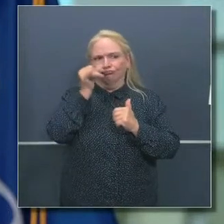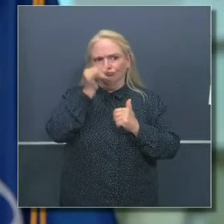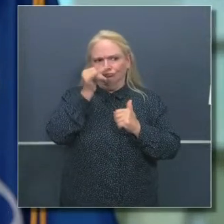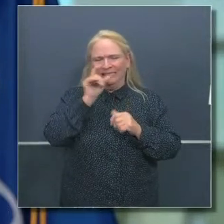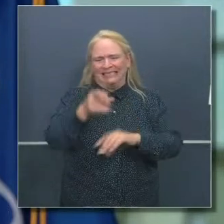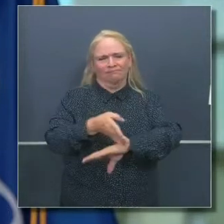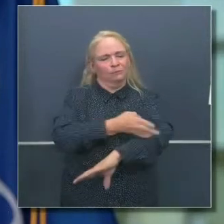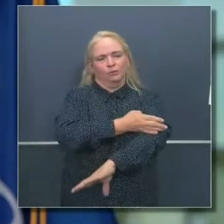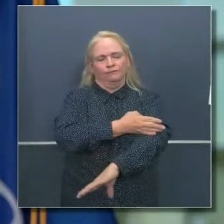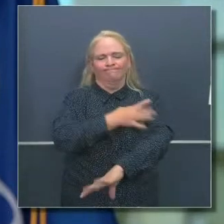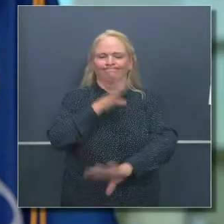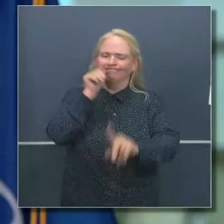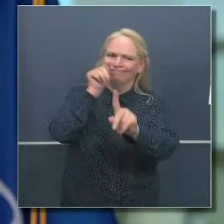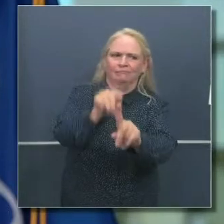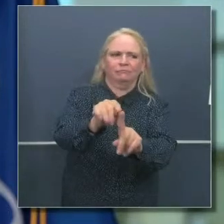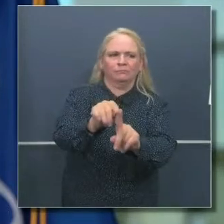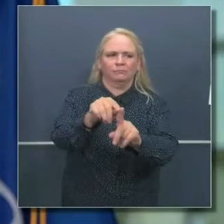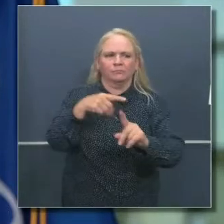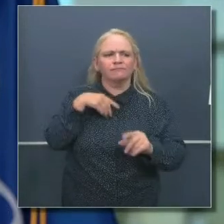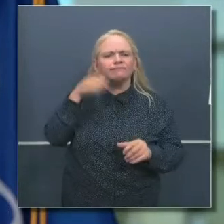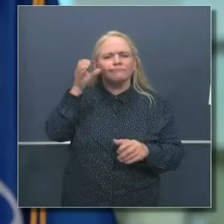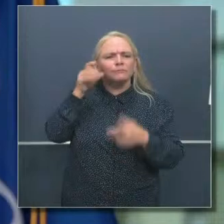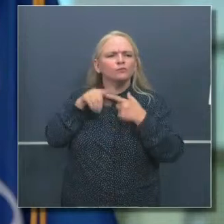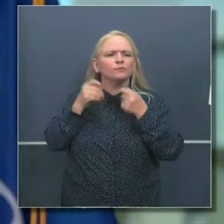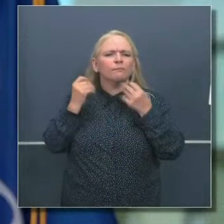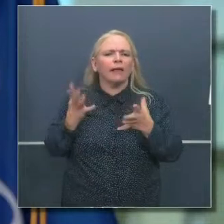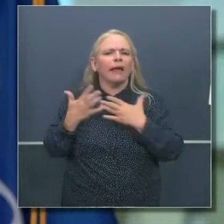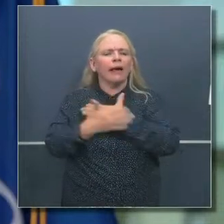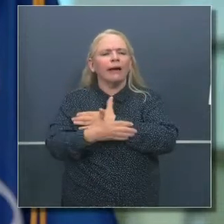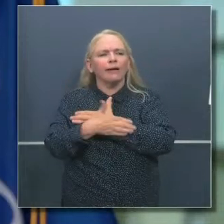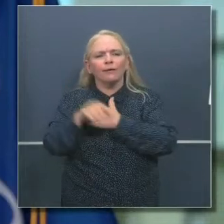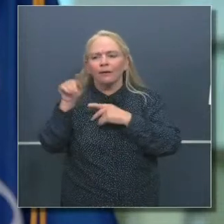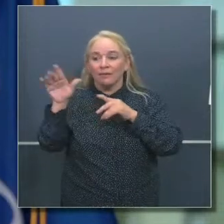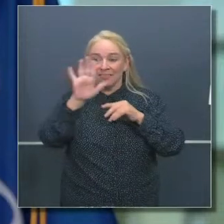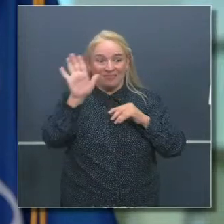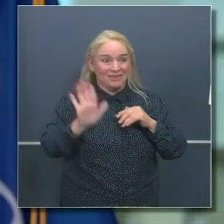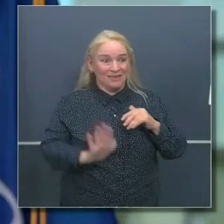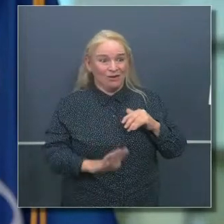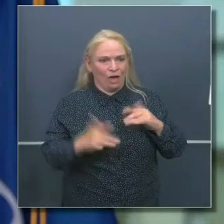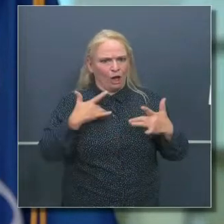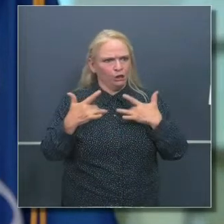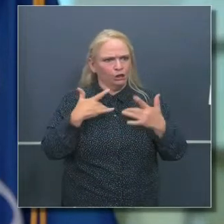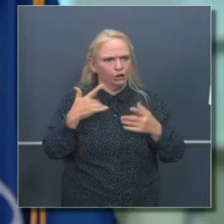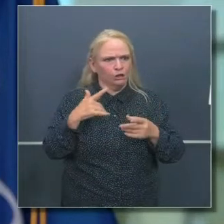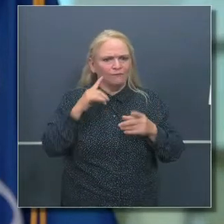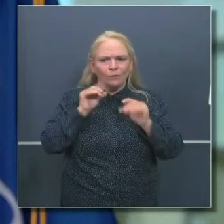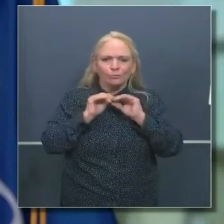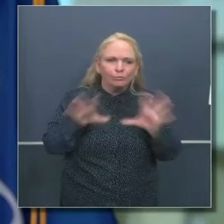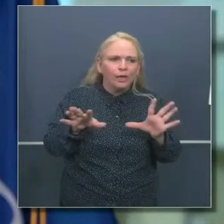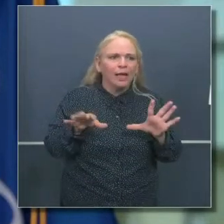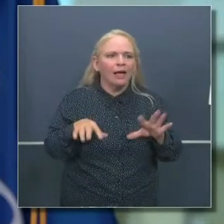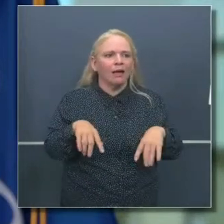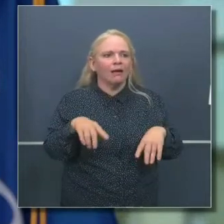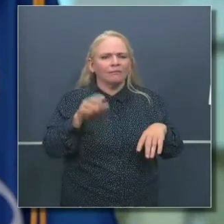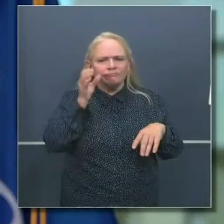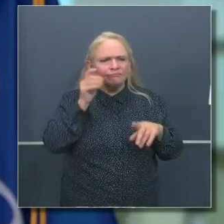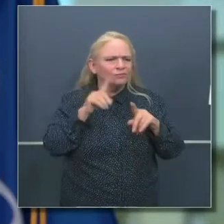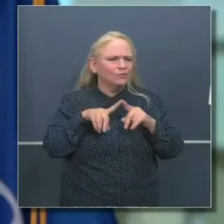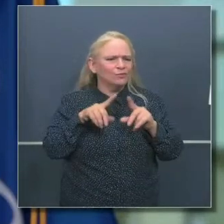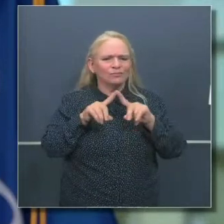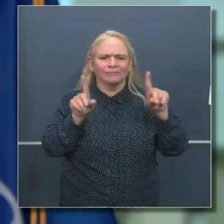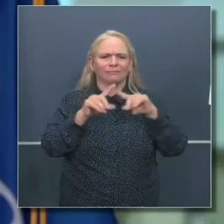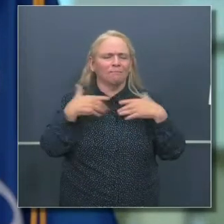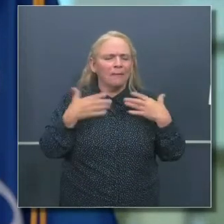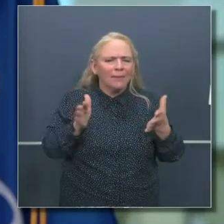health officials and counties as it relates to their concerns around spread. And we want to work as we have